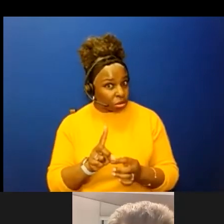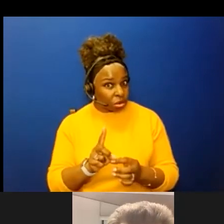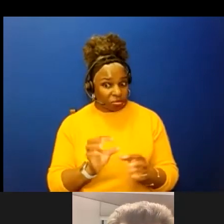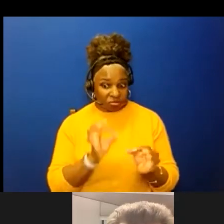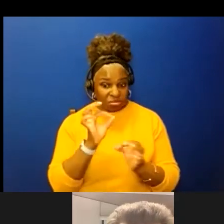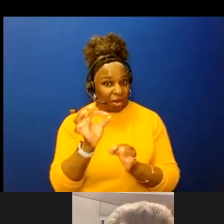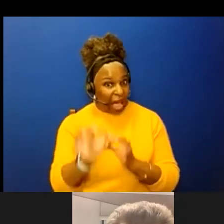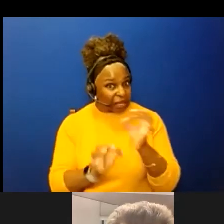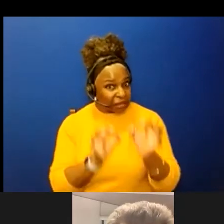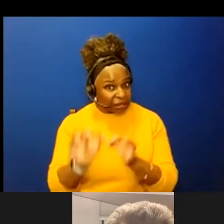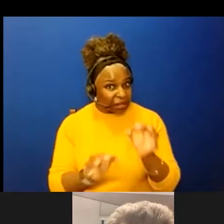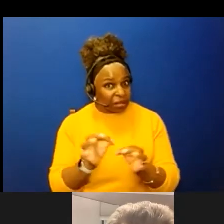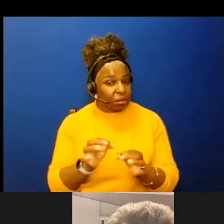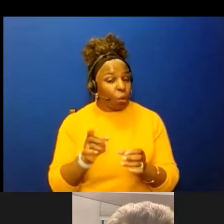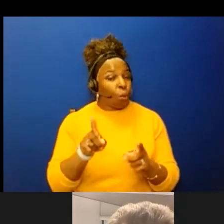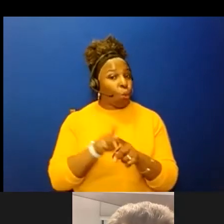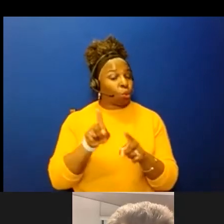authority. They do have